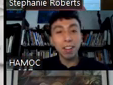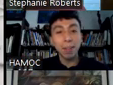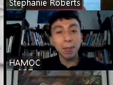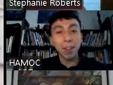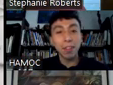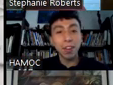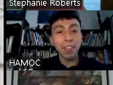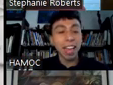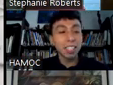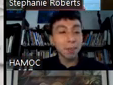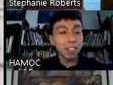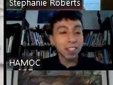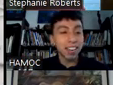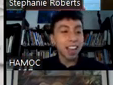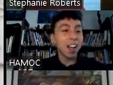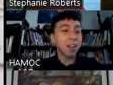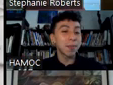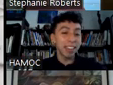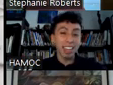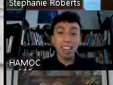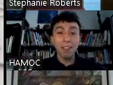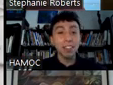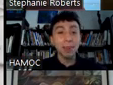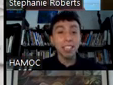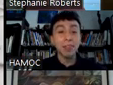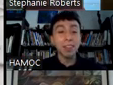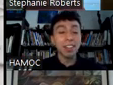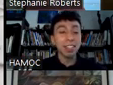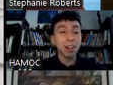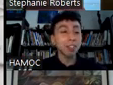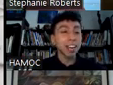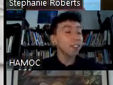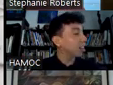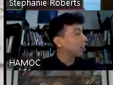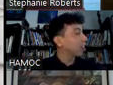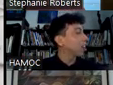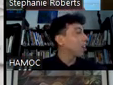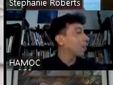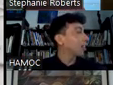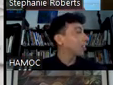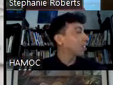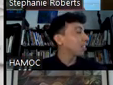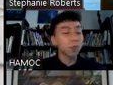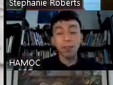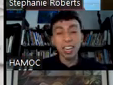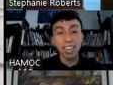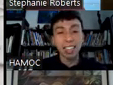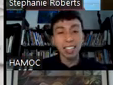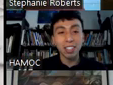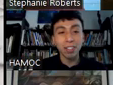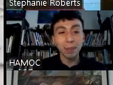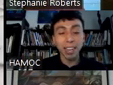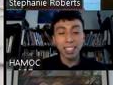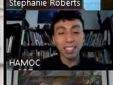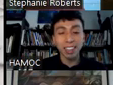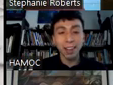part of the exhibition. And like everyone else, please feel free to come check it out here as it's rotating in